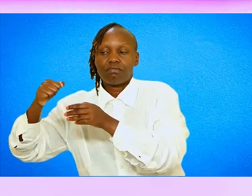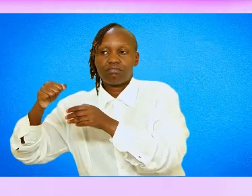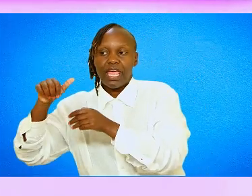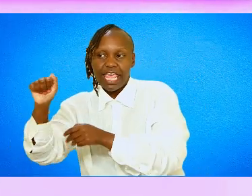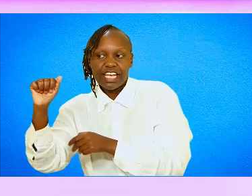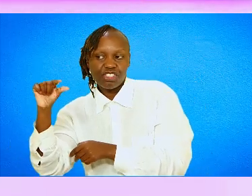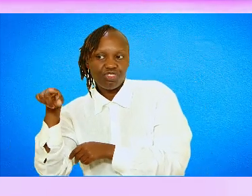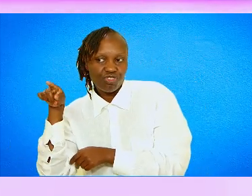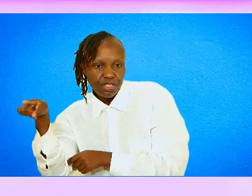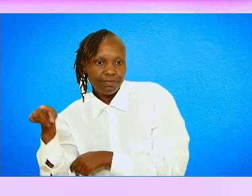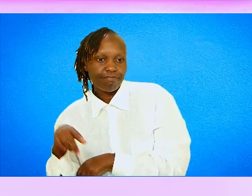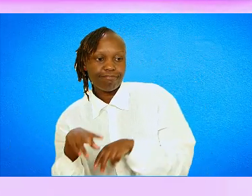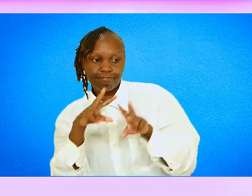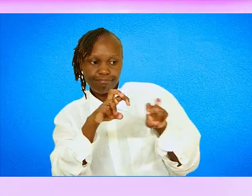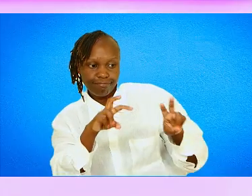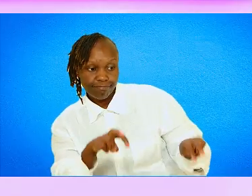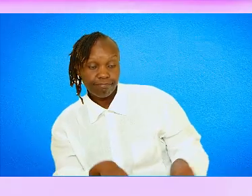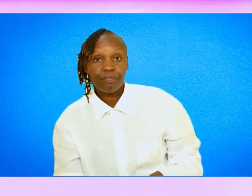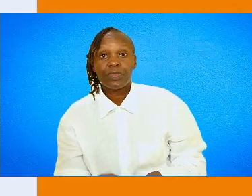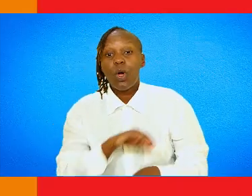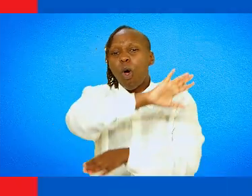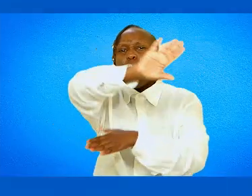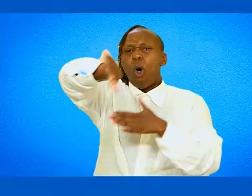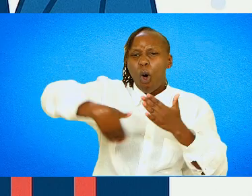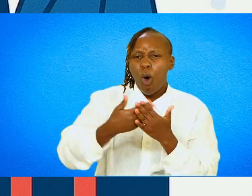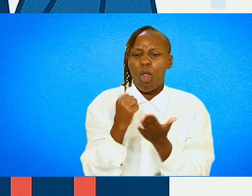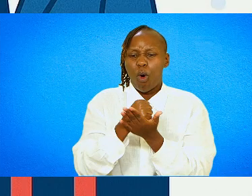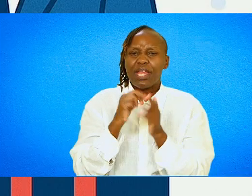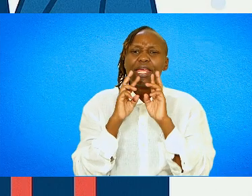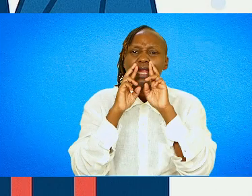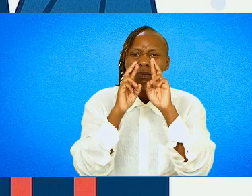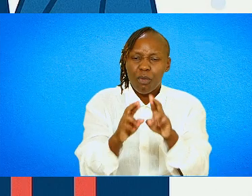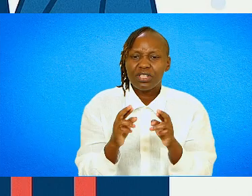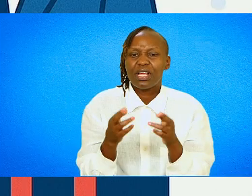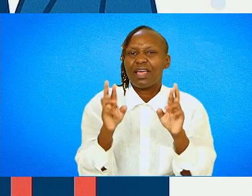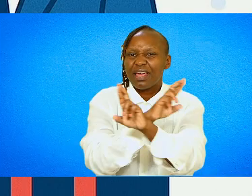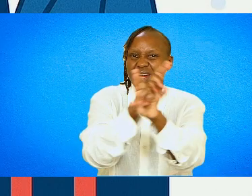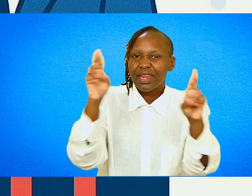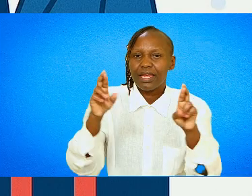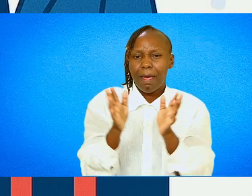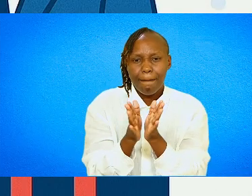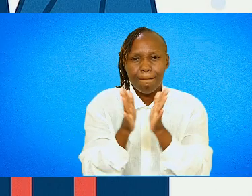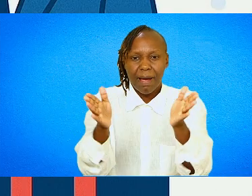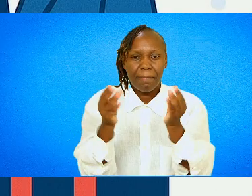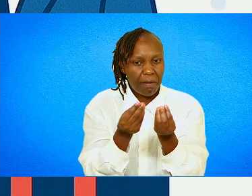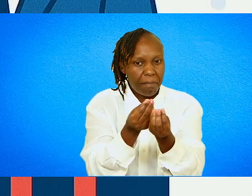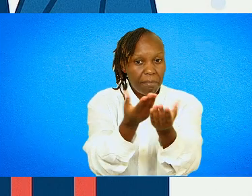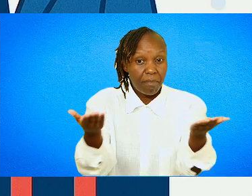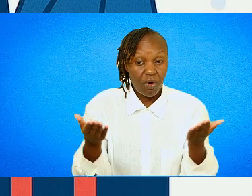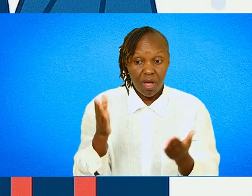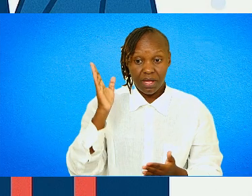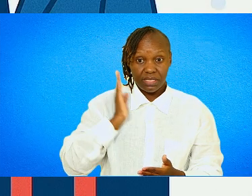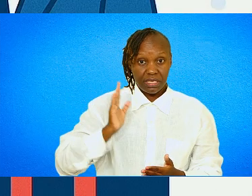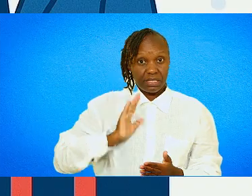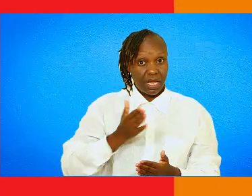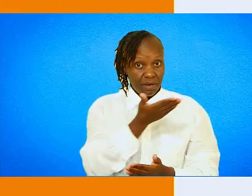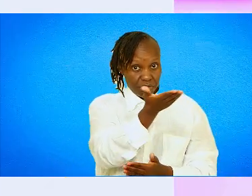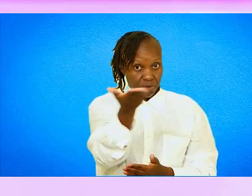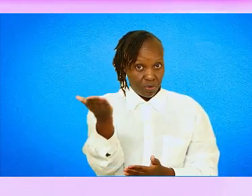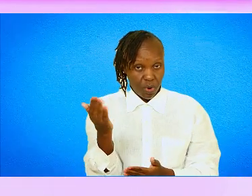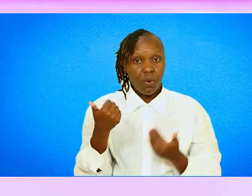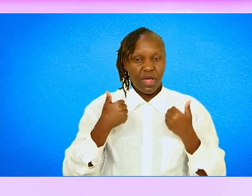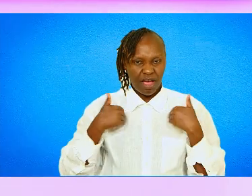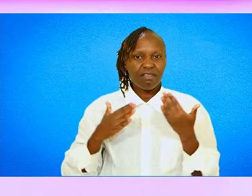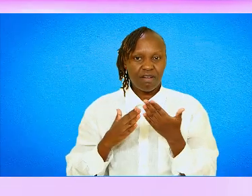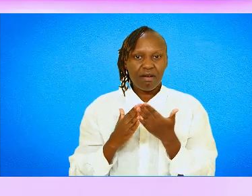General. Key to note that all audit reports should be made available to the public, because as citizens, we also